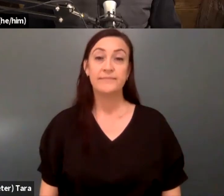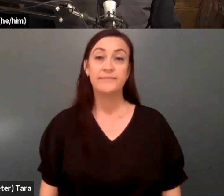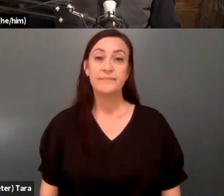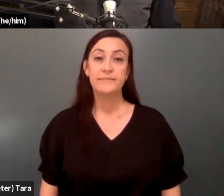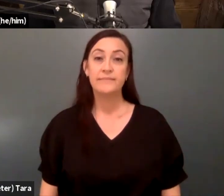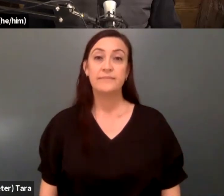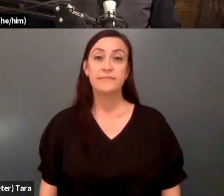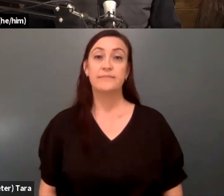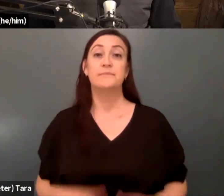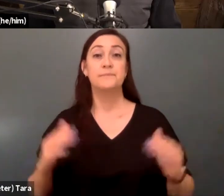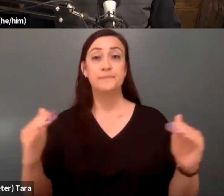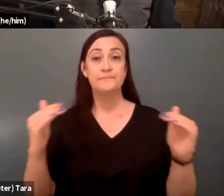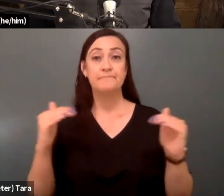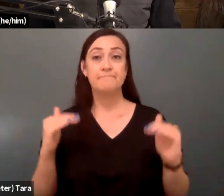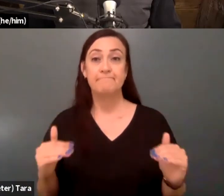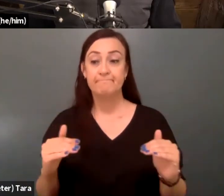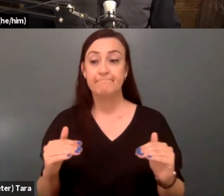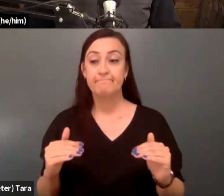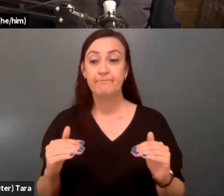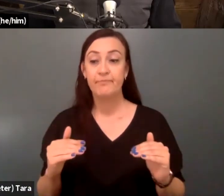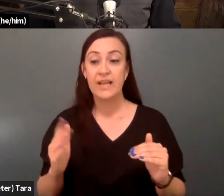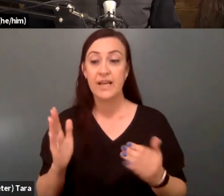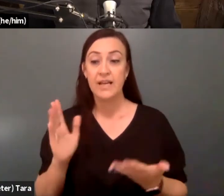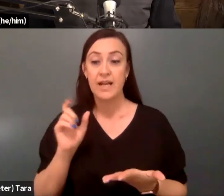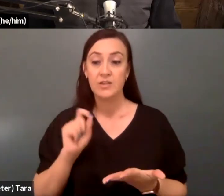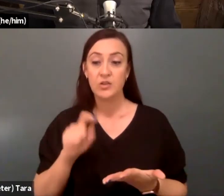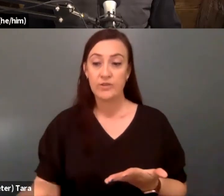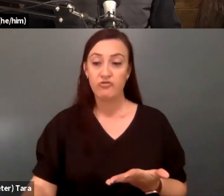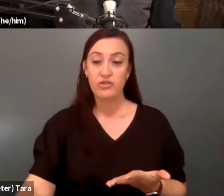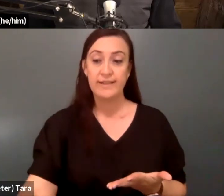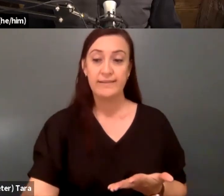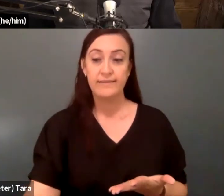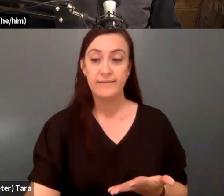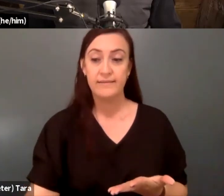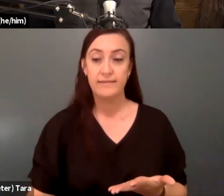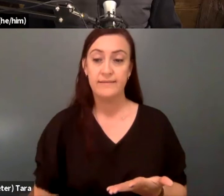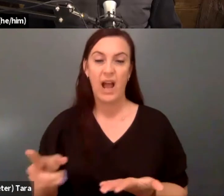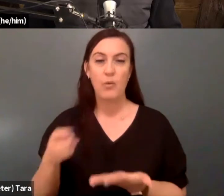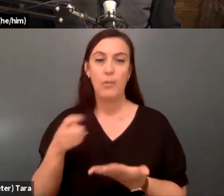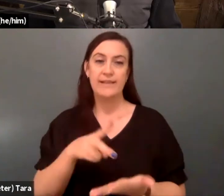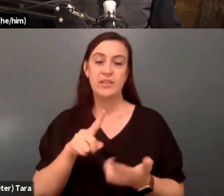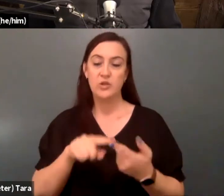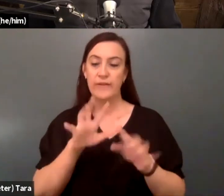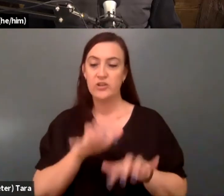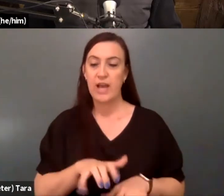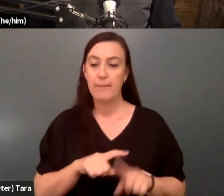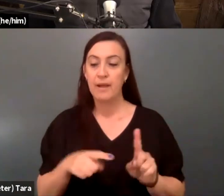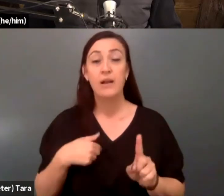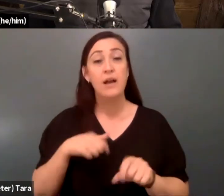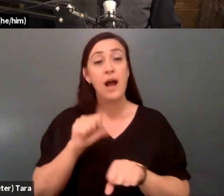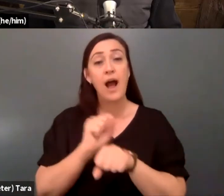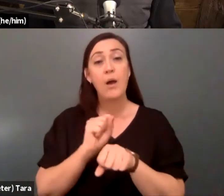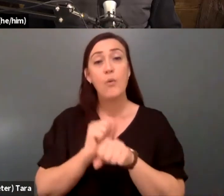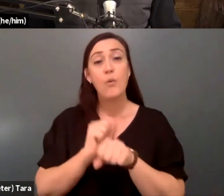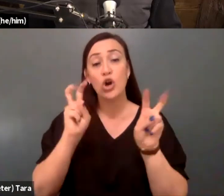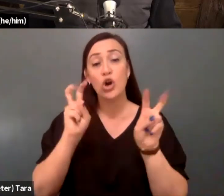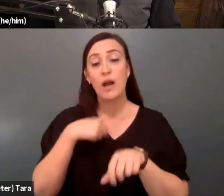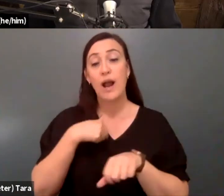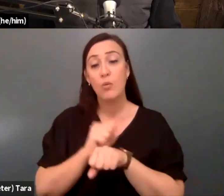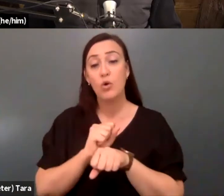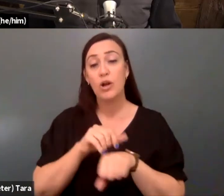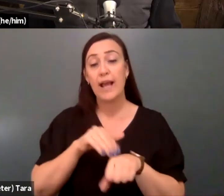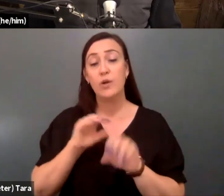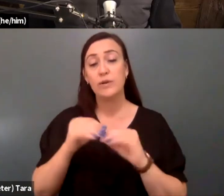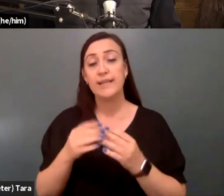So moving forward, let's see, our next question, I will paste this in the chat as well. I work at an organization led